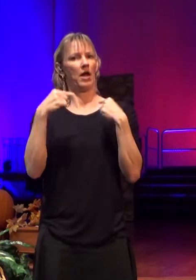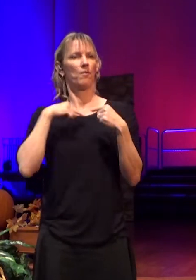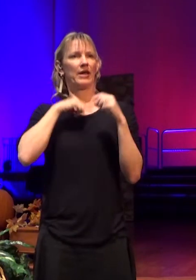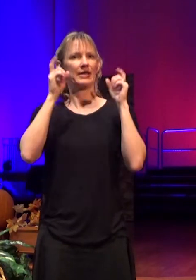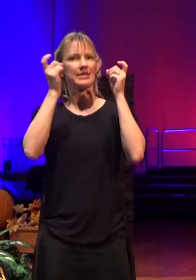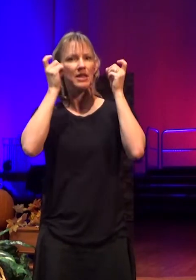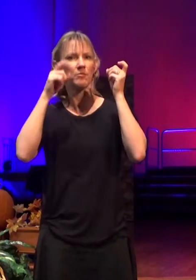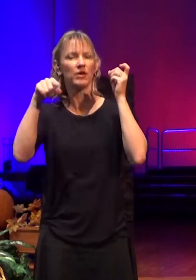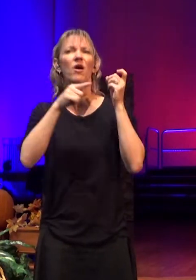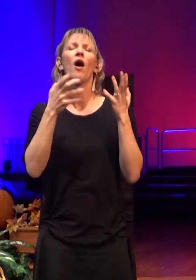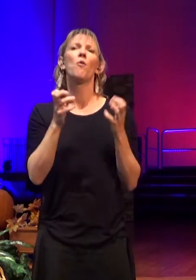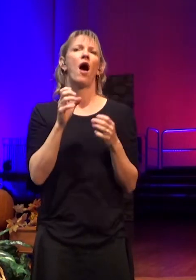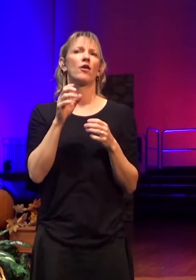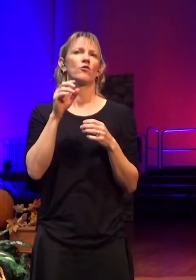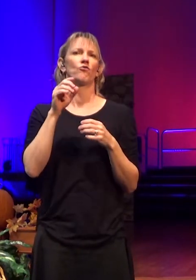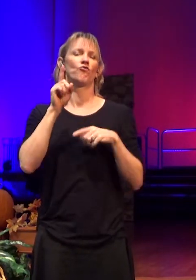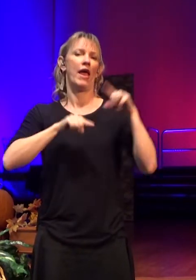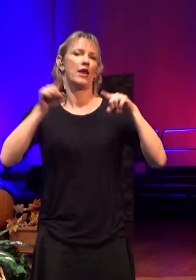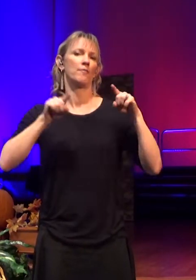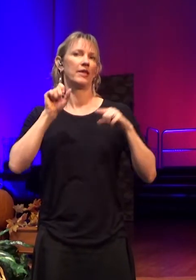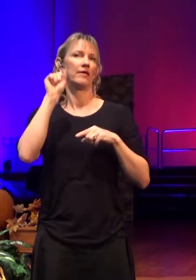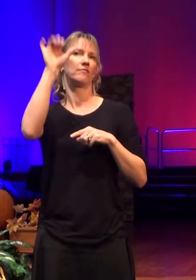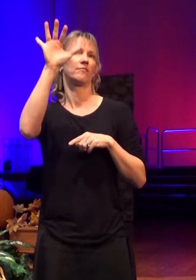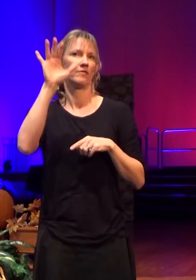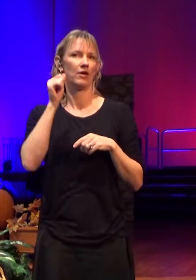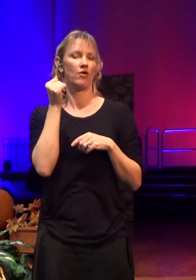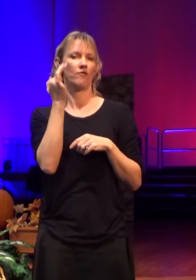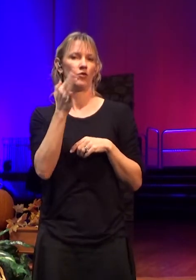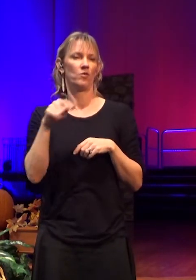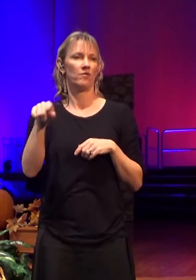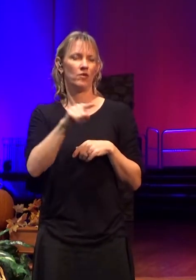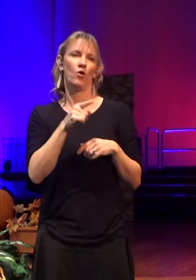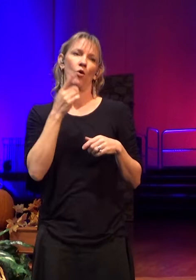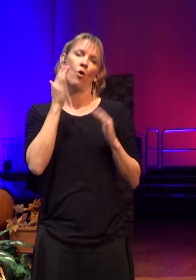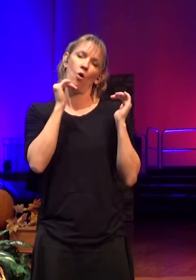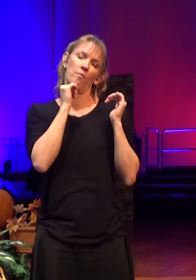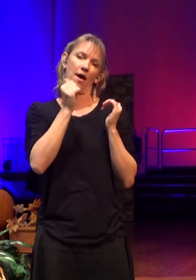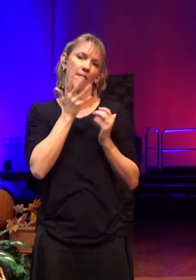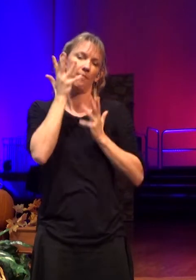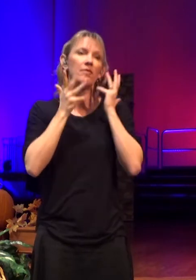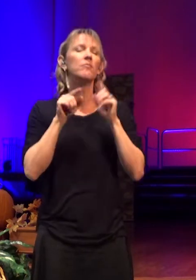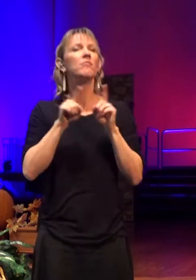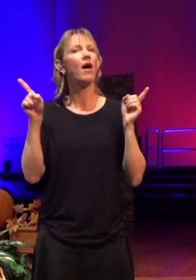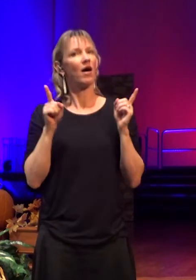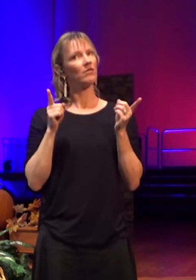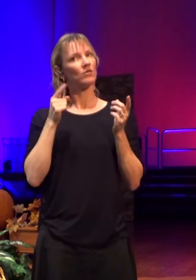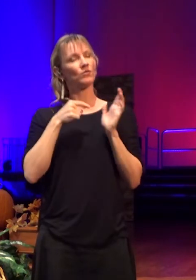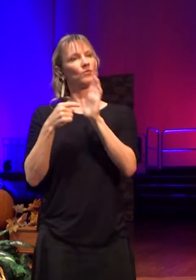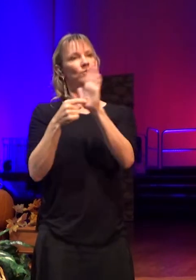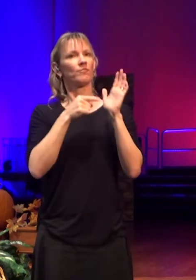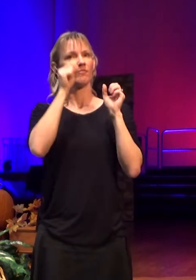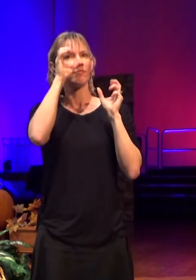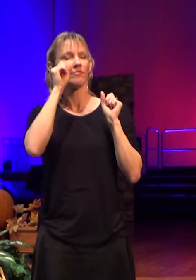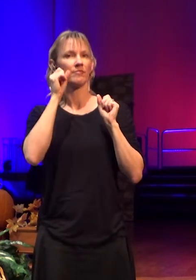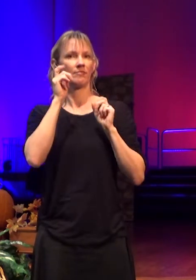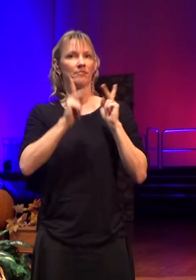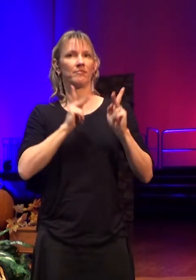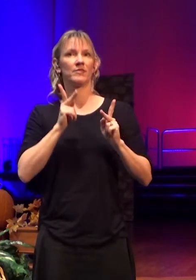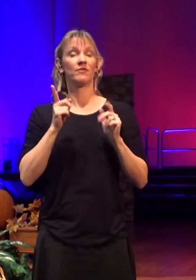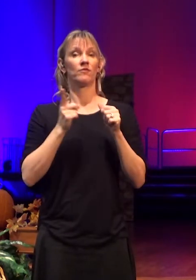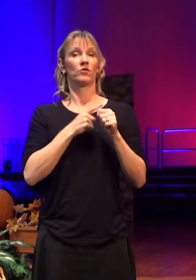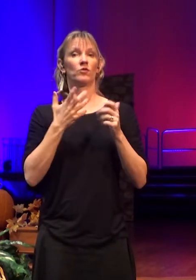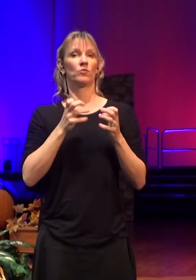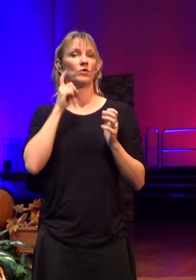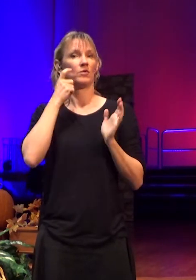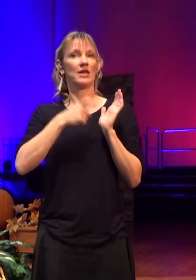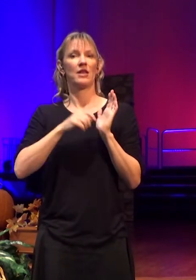celebrate you. I do just want to randomly call a few of you out, so I hope I'm not embarrassing you, but it just shows you these incredible people and how they show up.